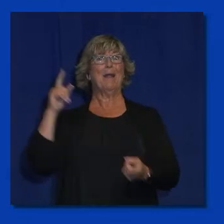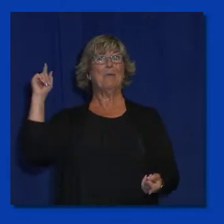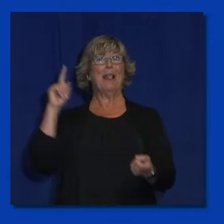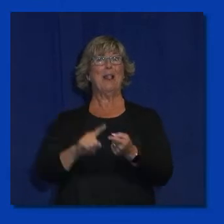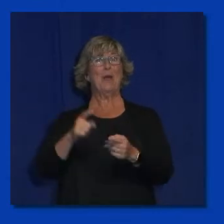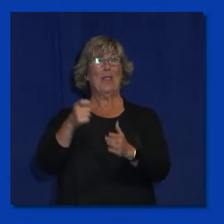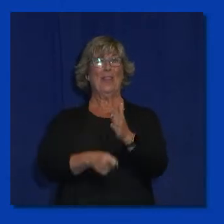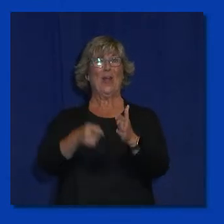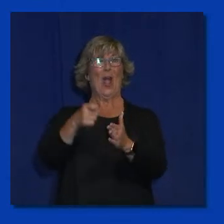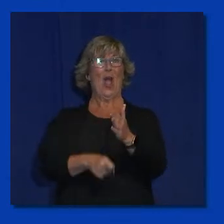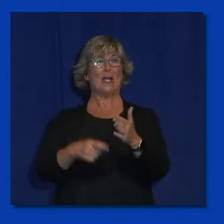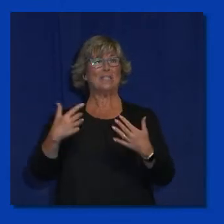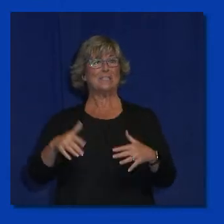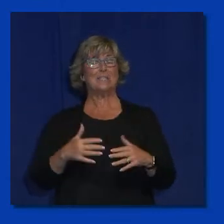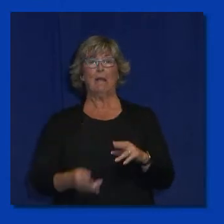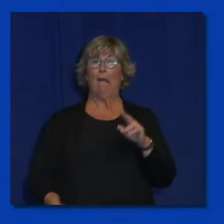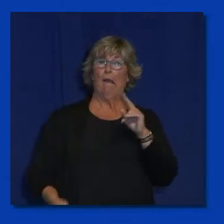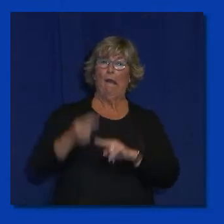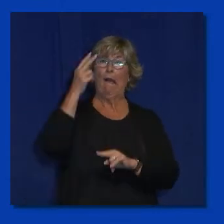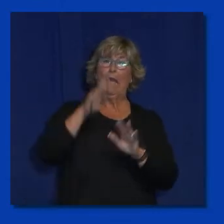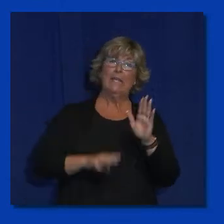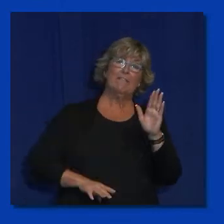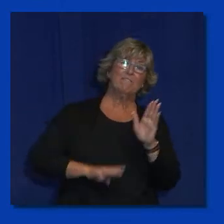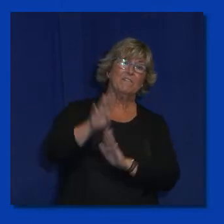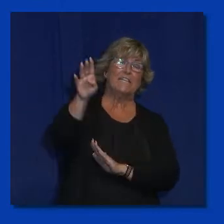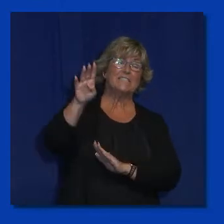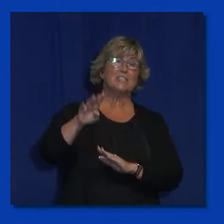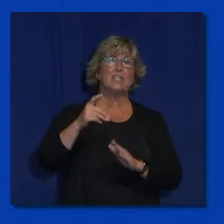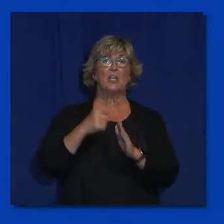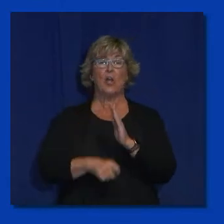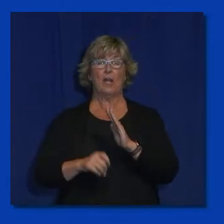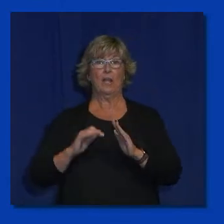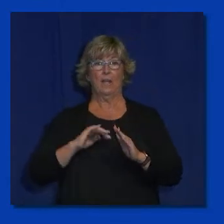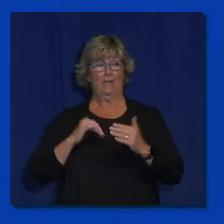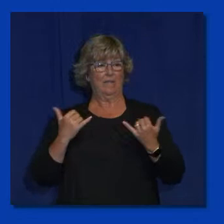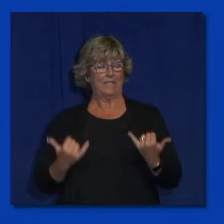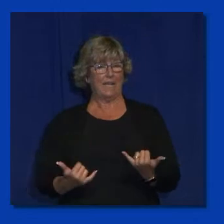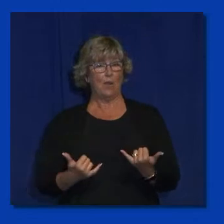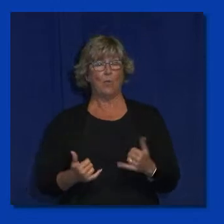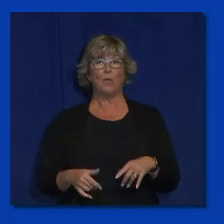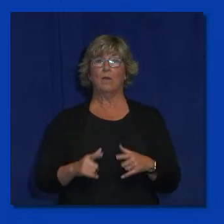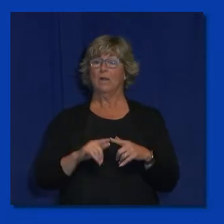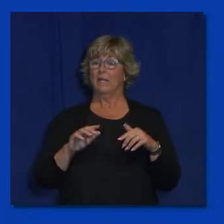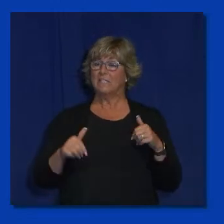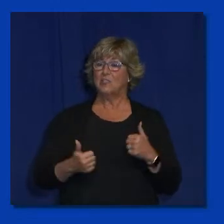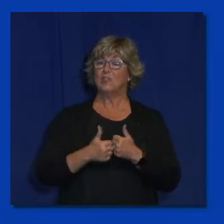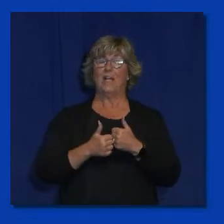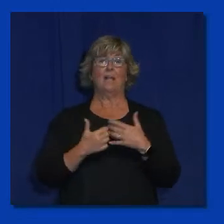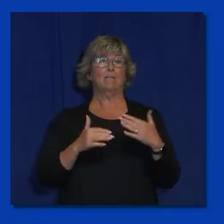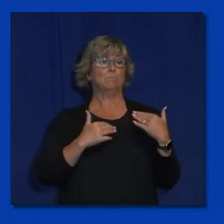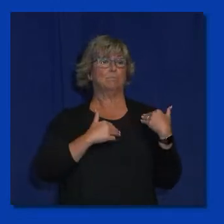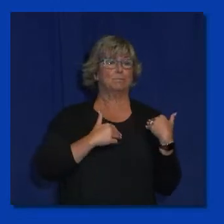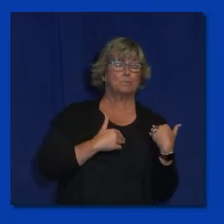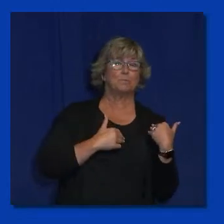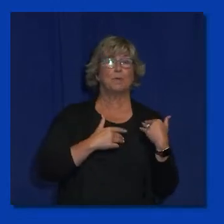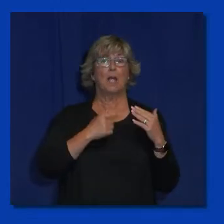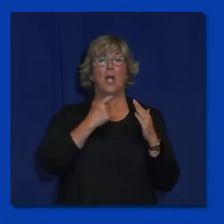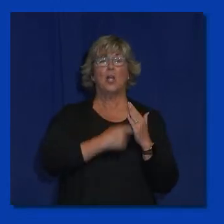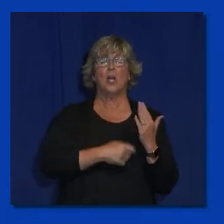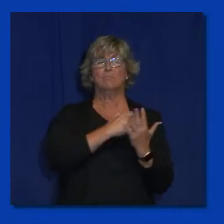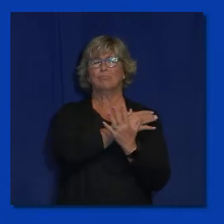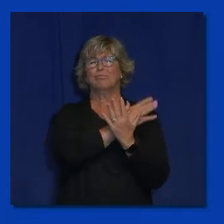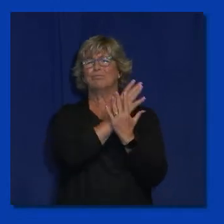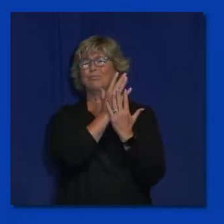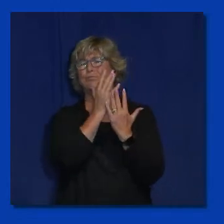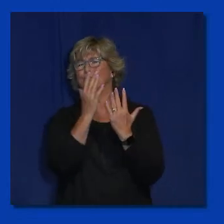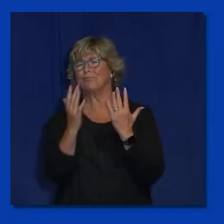costs? With high inflation, record inflation, at least in our lifetimes, the challenges and burdens associated with costs across the